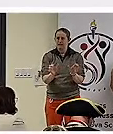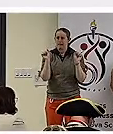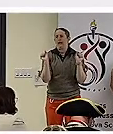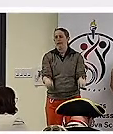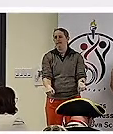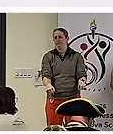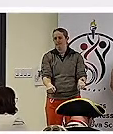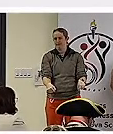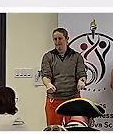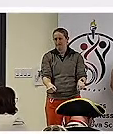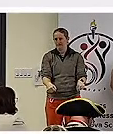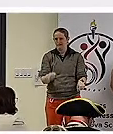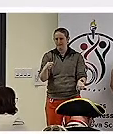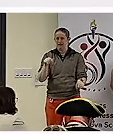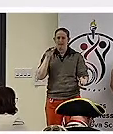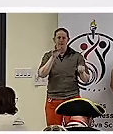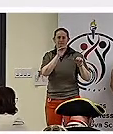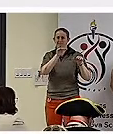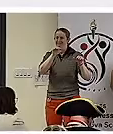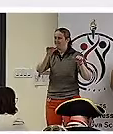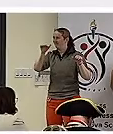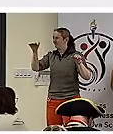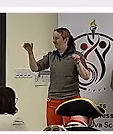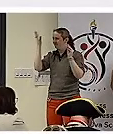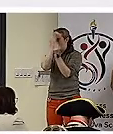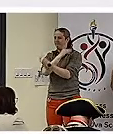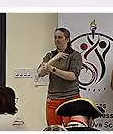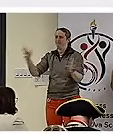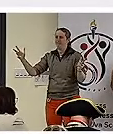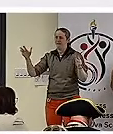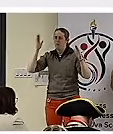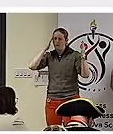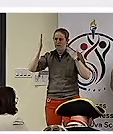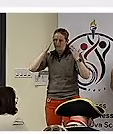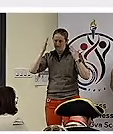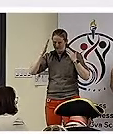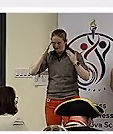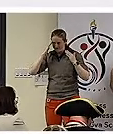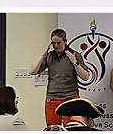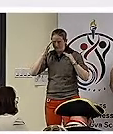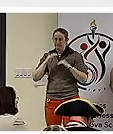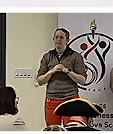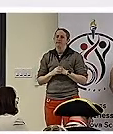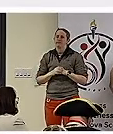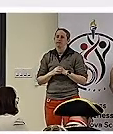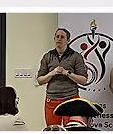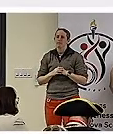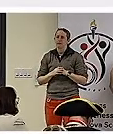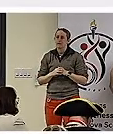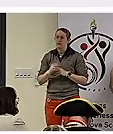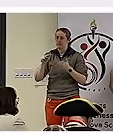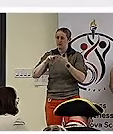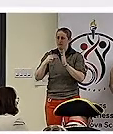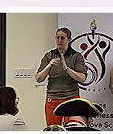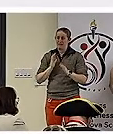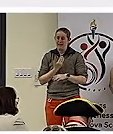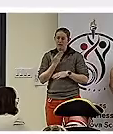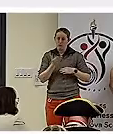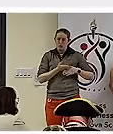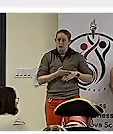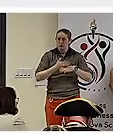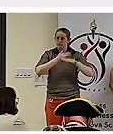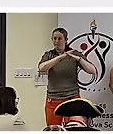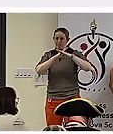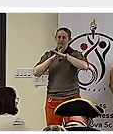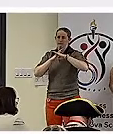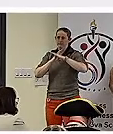awareness throughout the year. So our challenges and our strives to create a